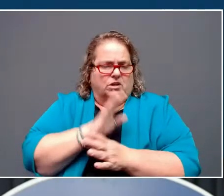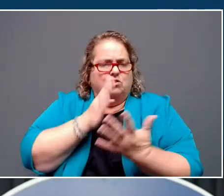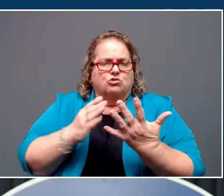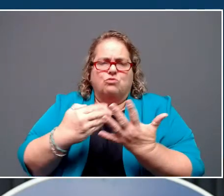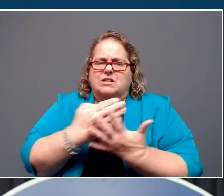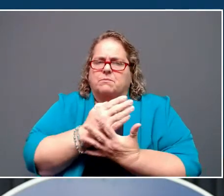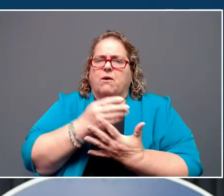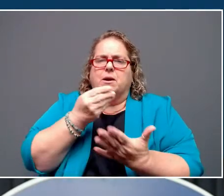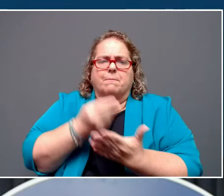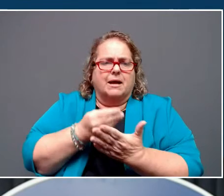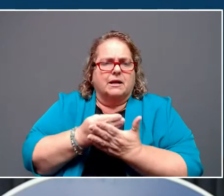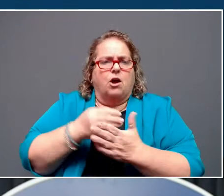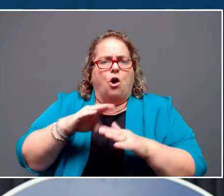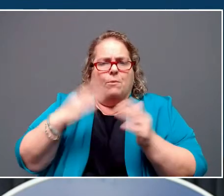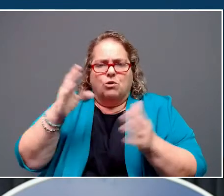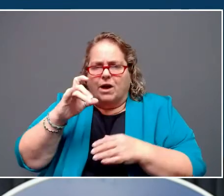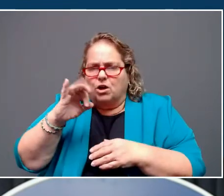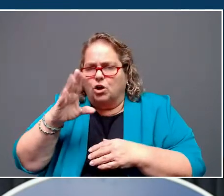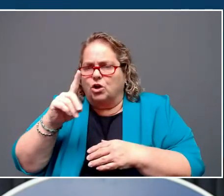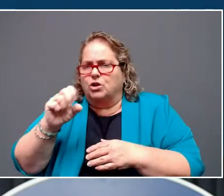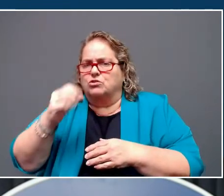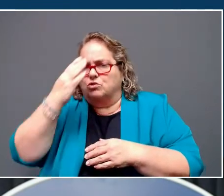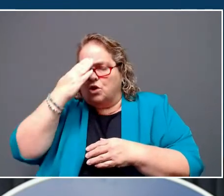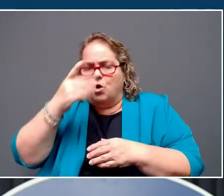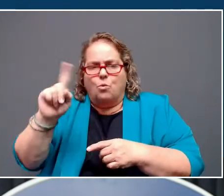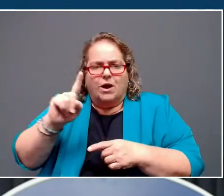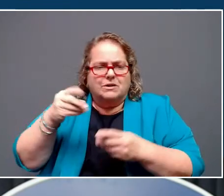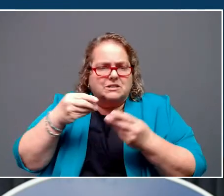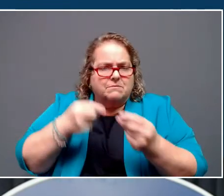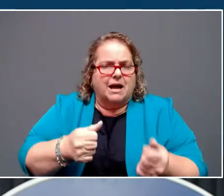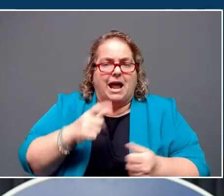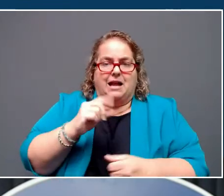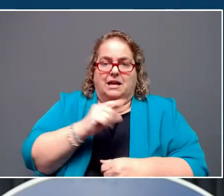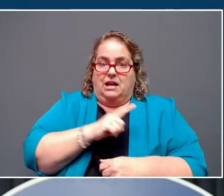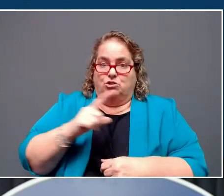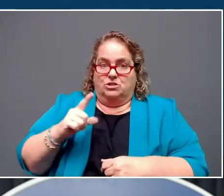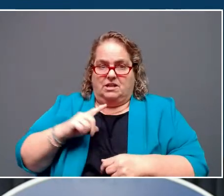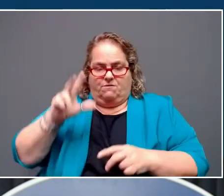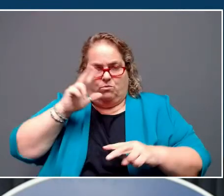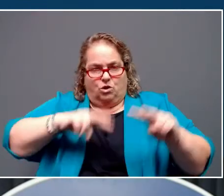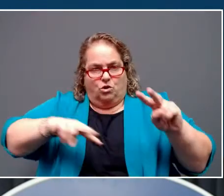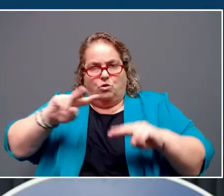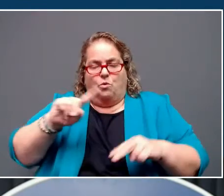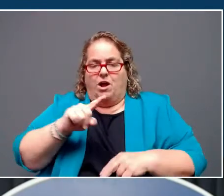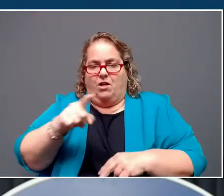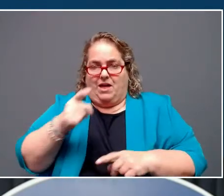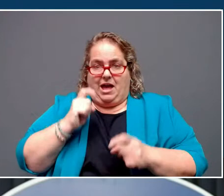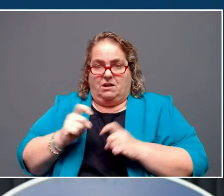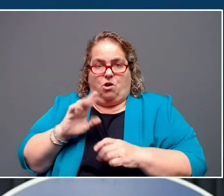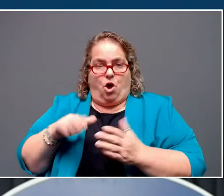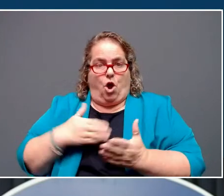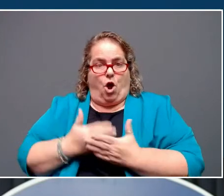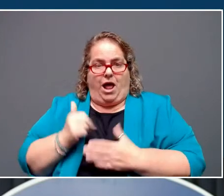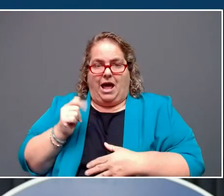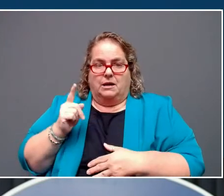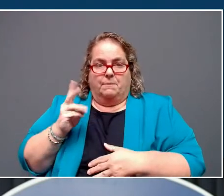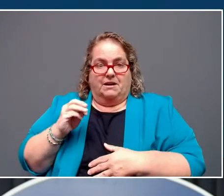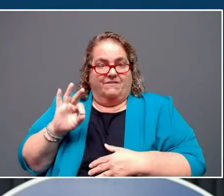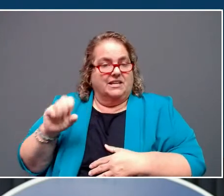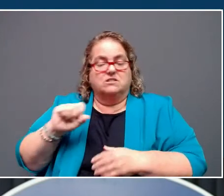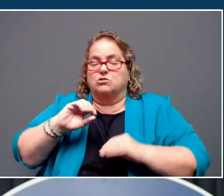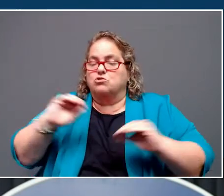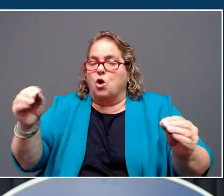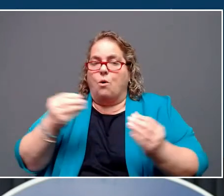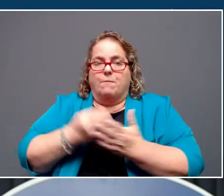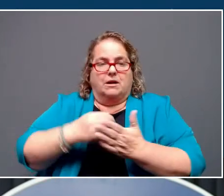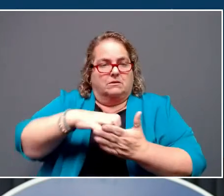open records, as well as legislative oversight, where we handle all the administrative fees. So every dollar, with the exception of some credit